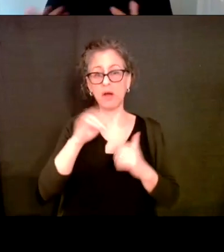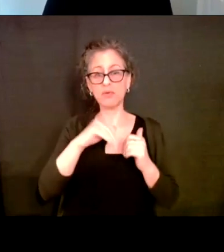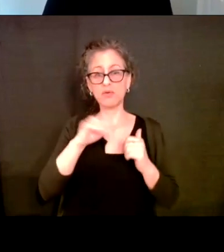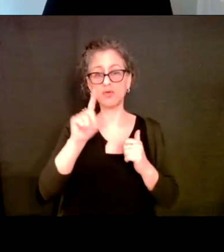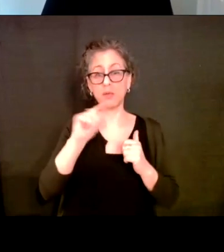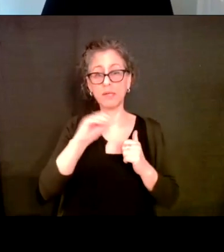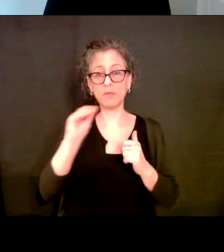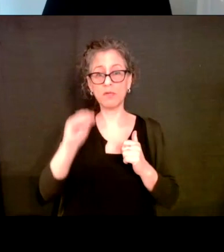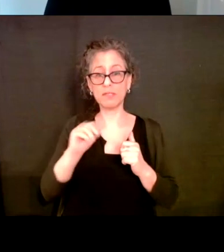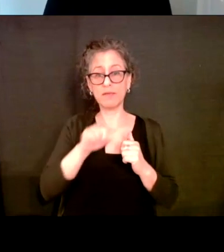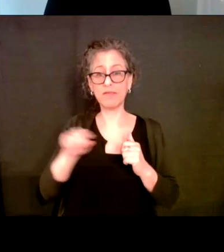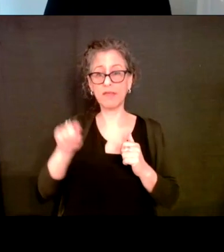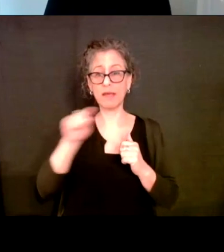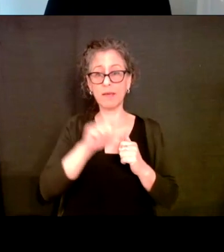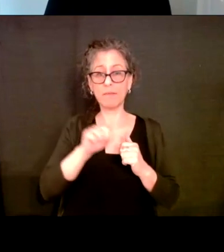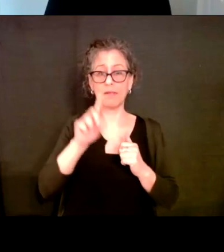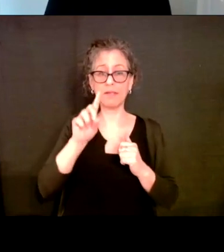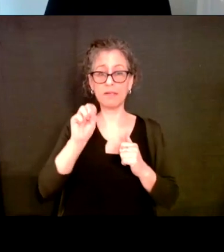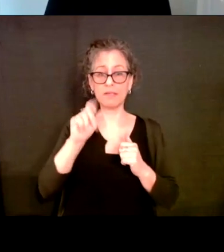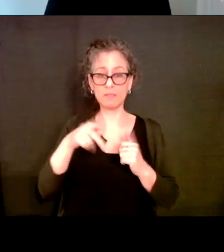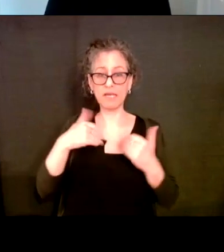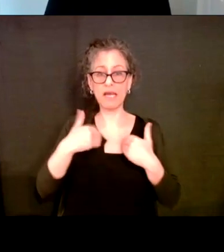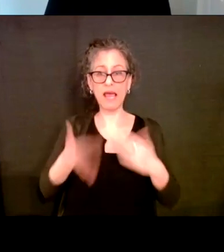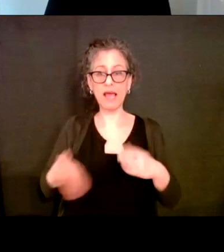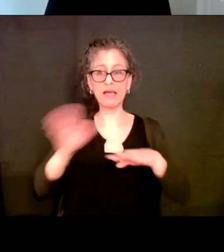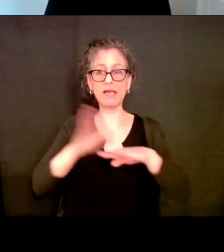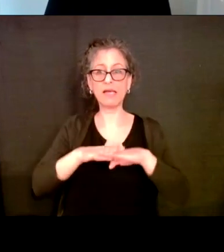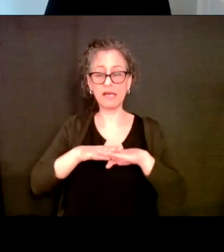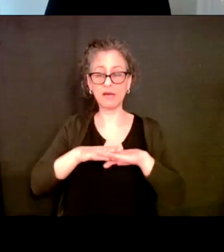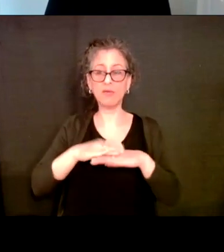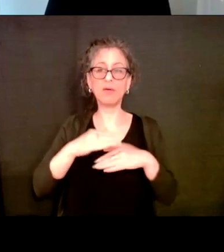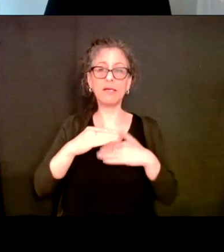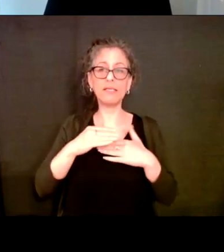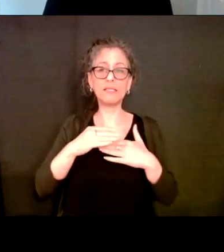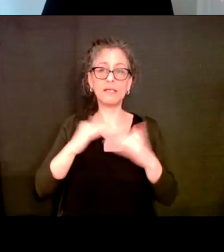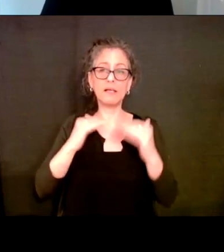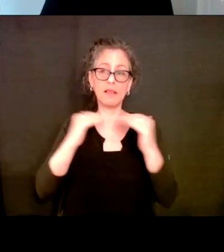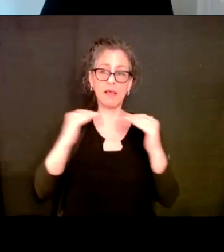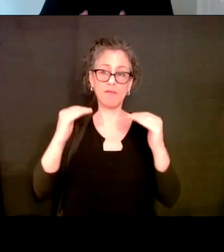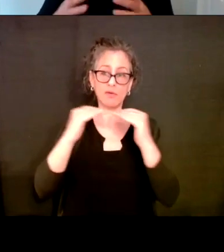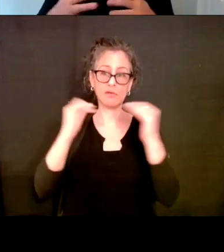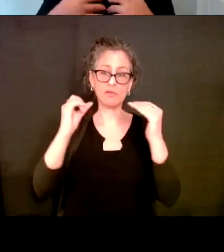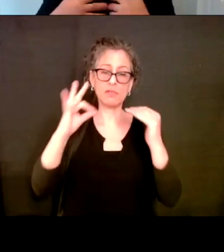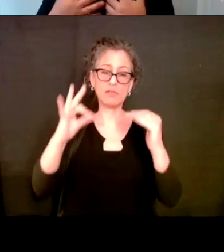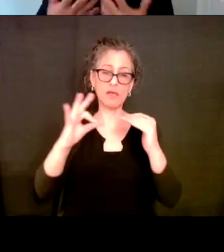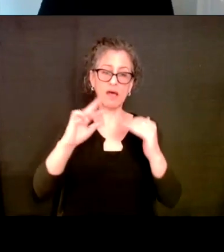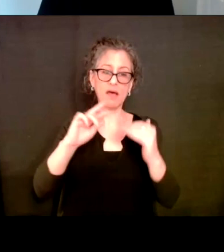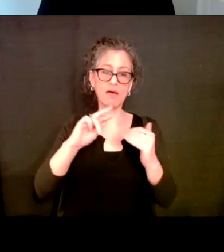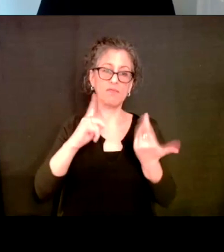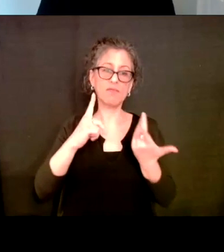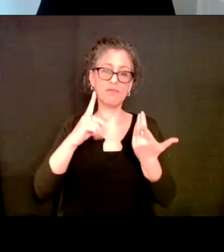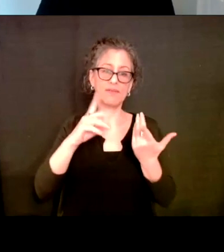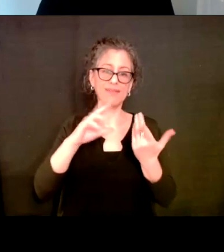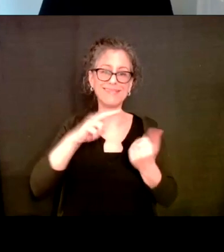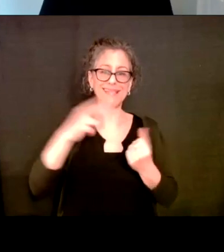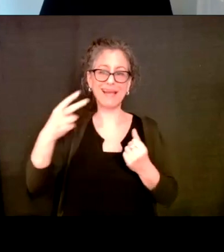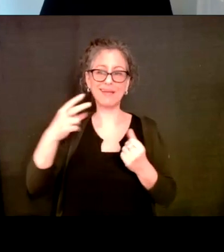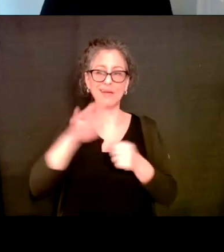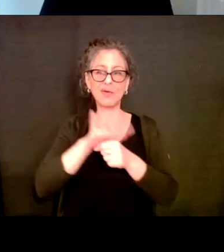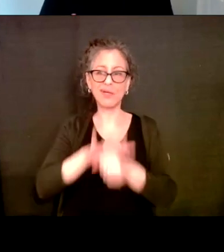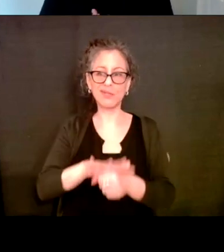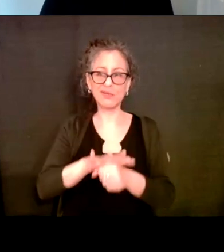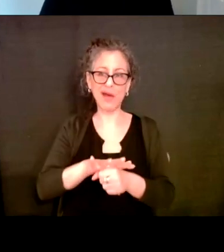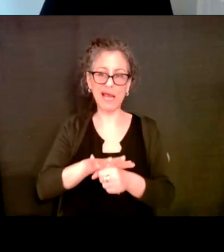these DSPs had increased levels of secondary traumatic stress. So not only are they coming to the table with their own